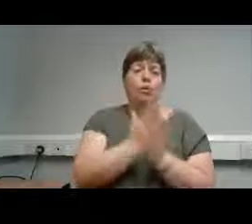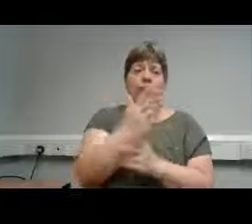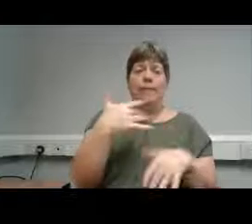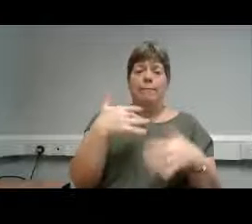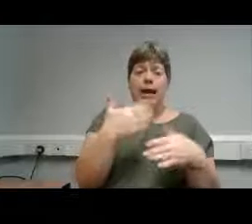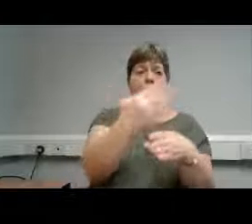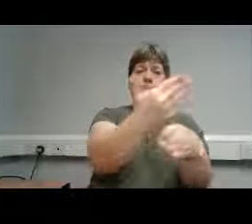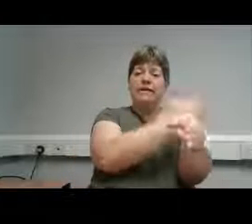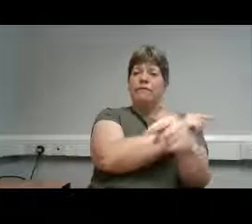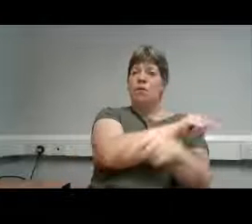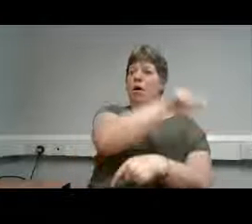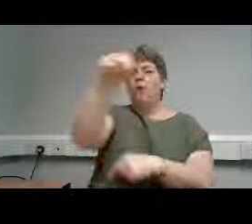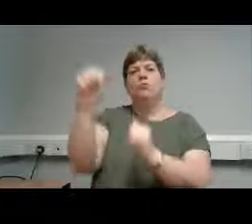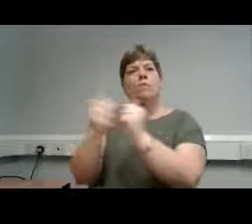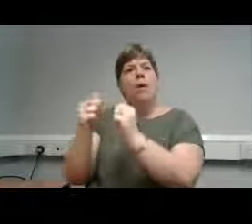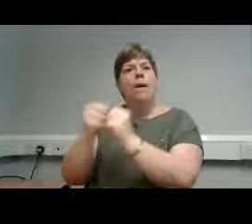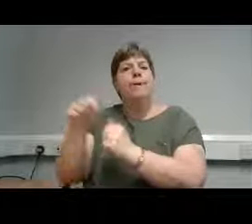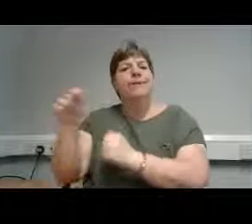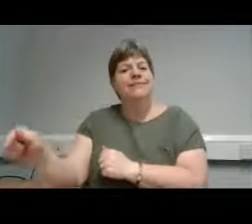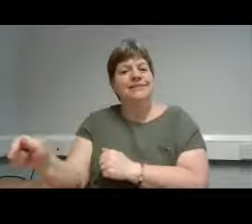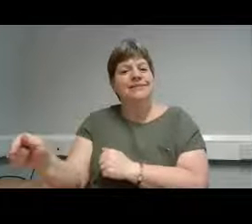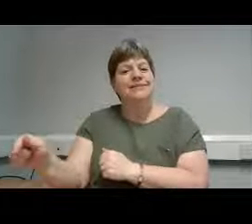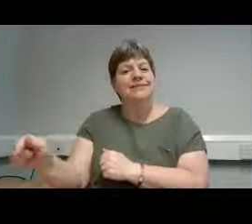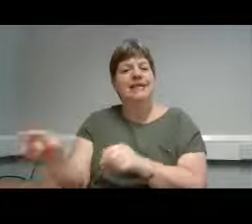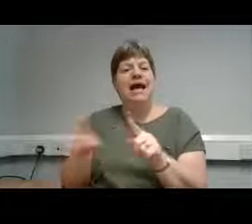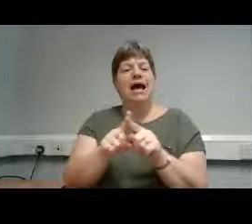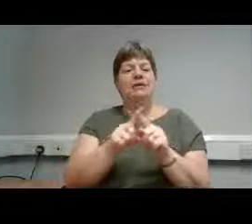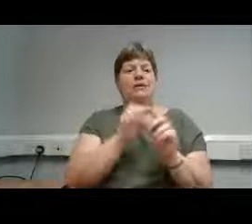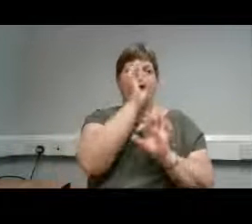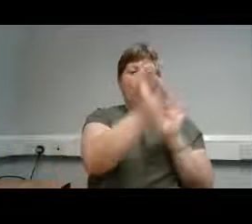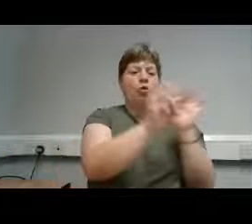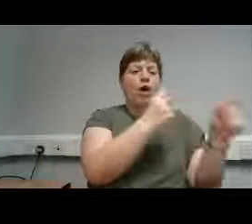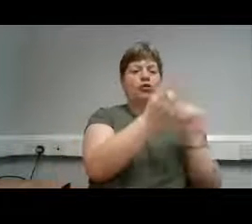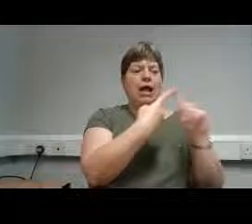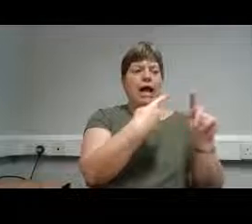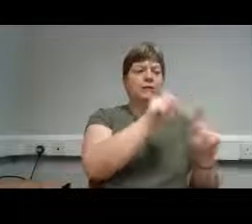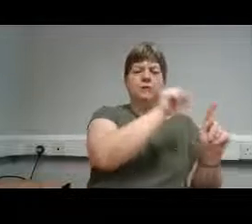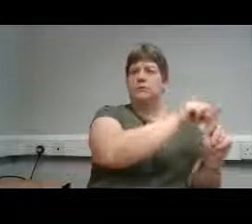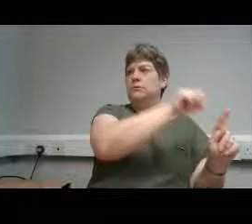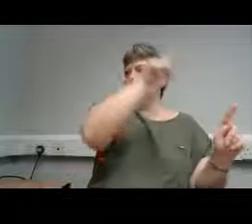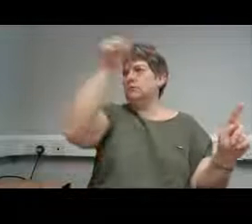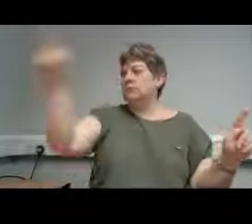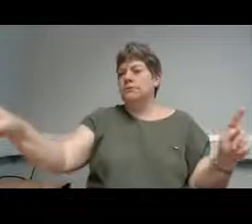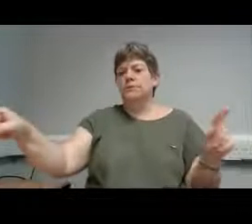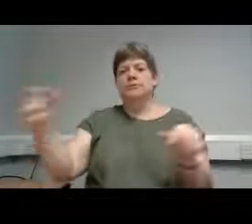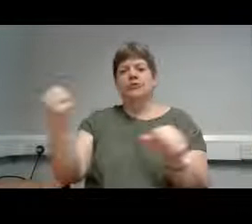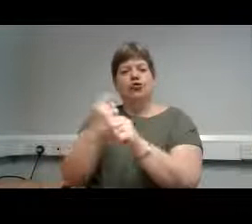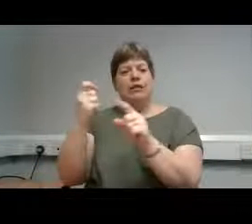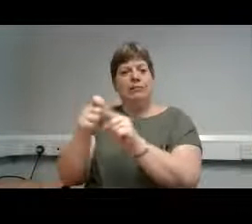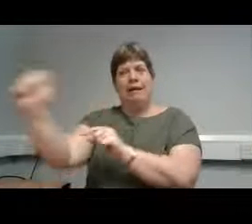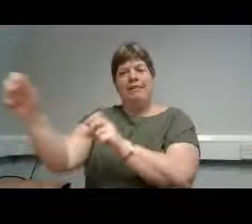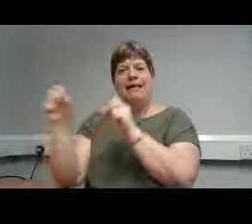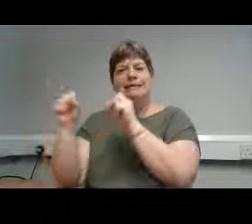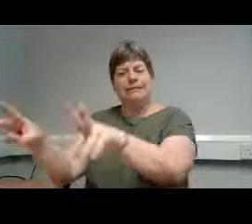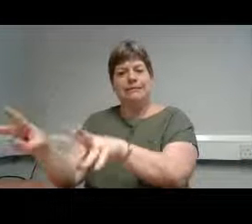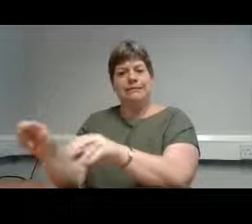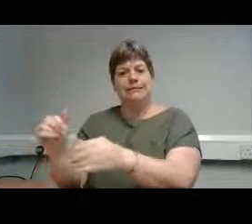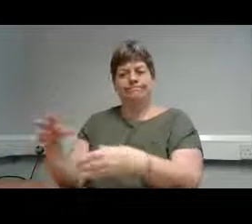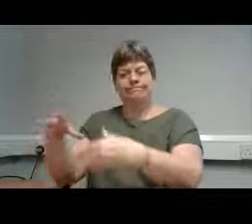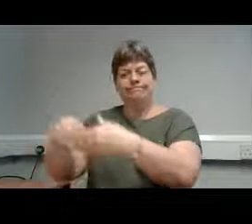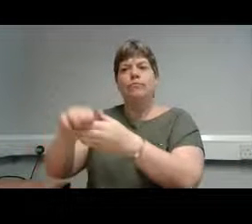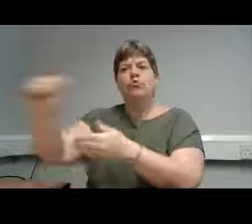their appointment, and the question answers come back into the patient record, and then when